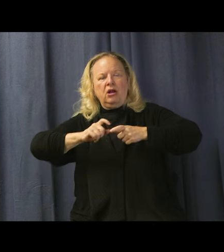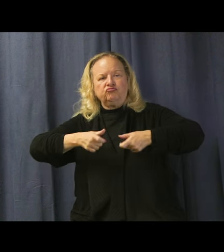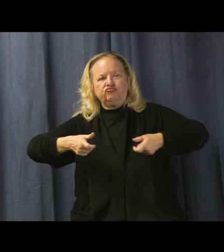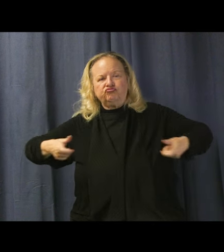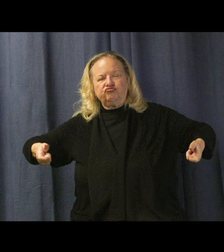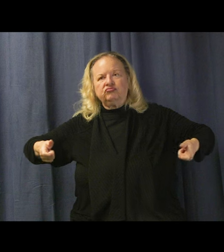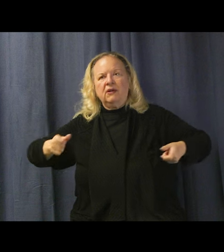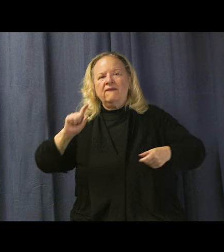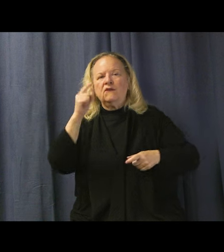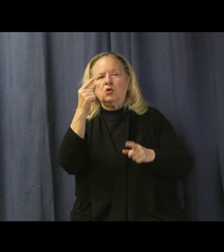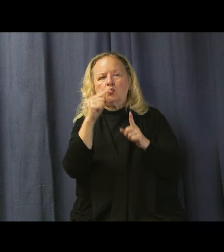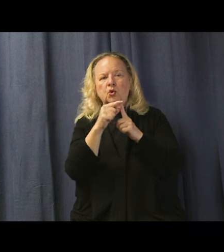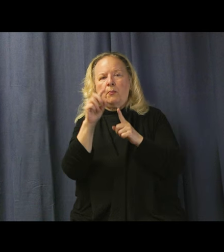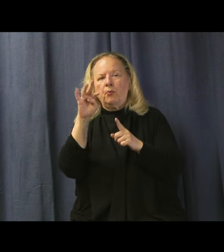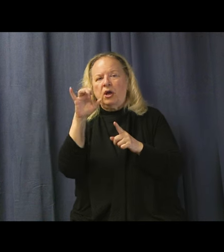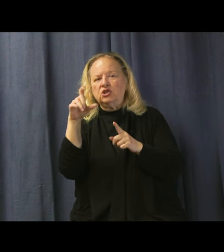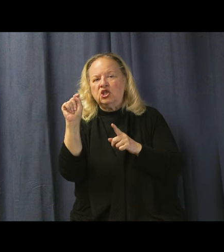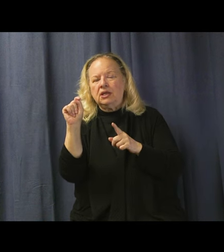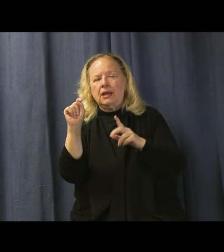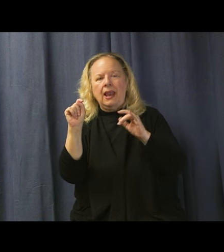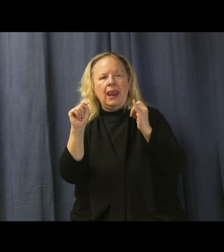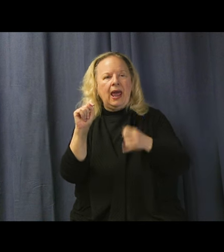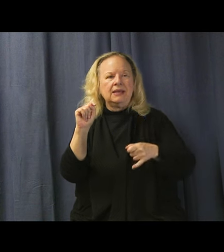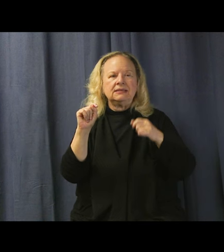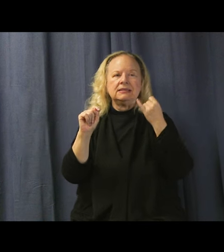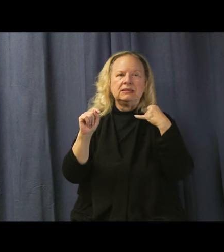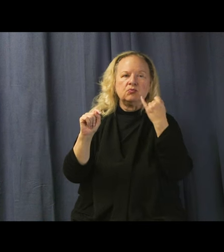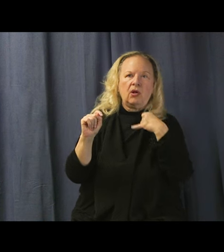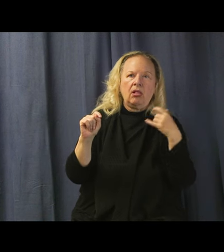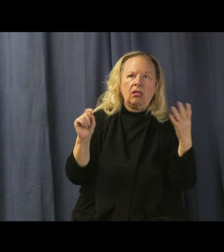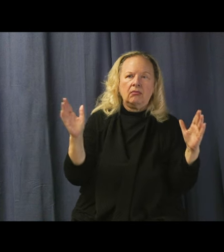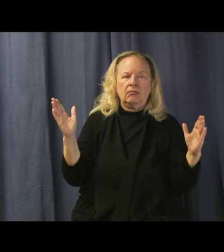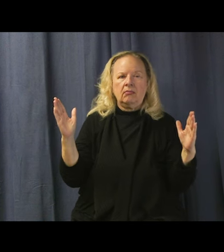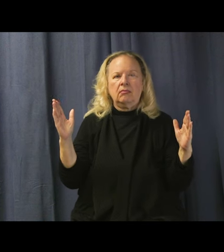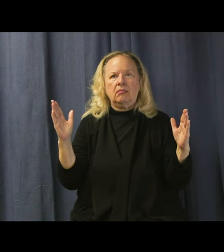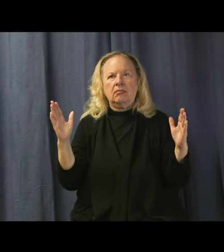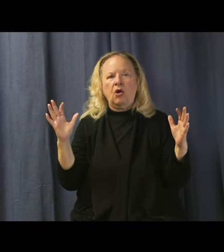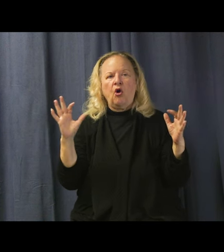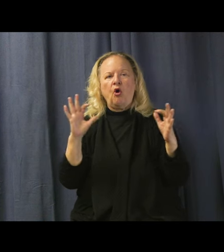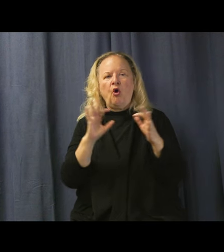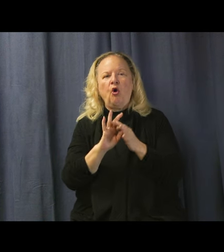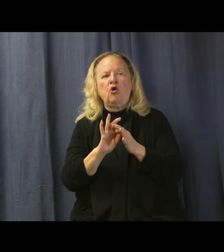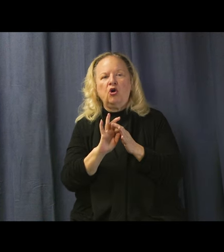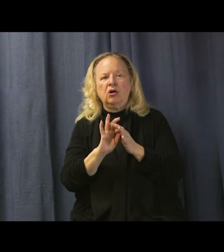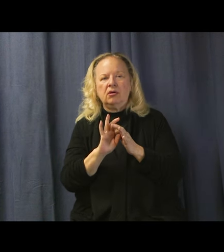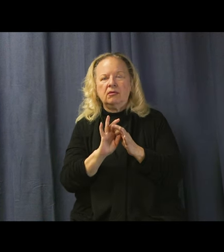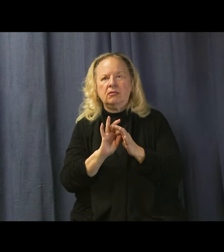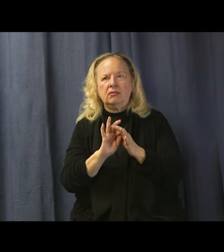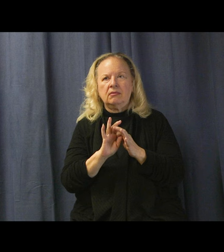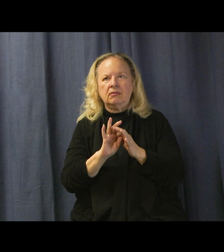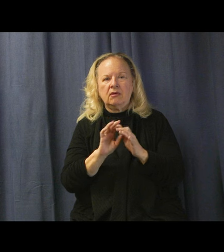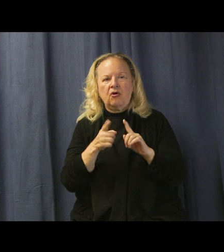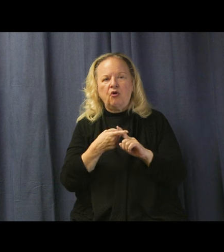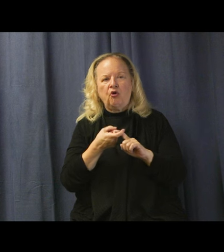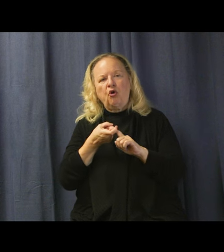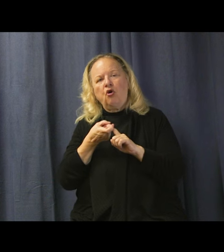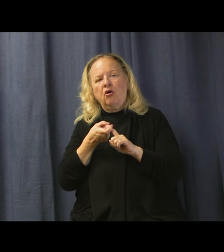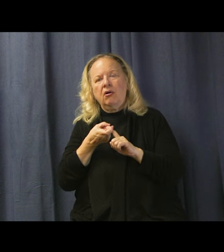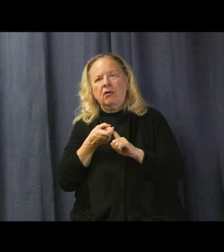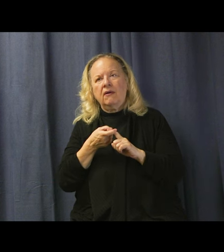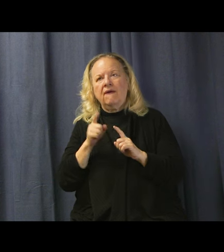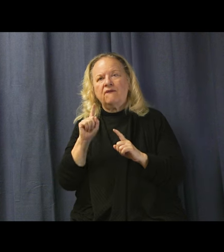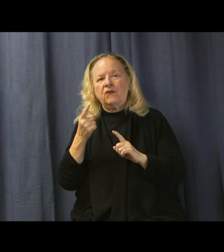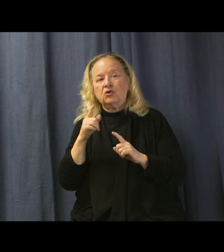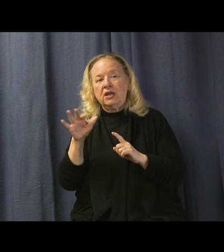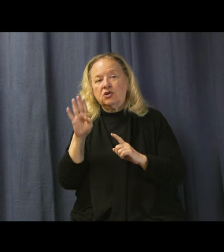first word is Bereshit, the last word is Israel. And you'll notice there's a hook that's hooking them together. Well, guess what? The first